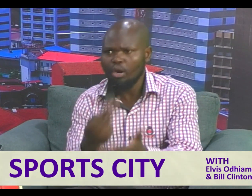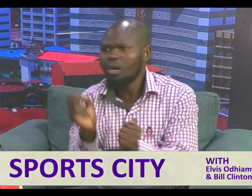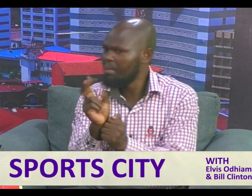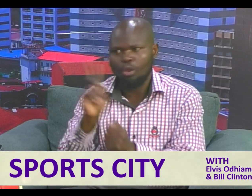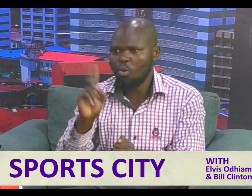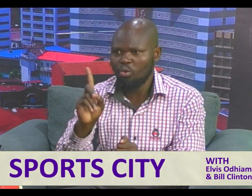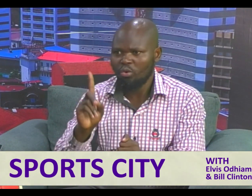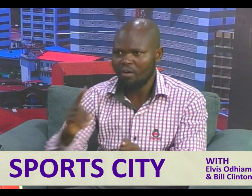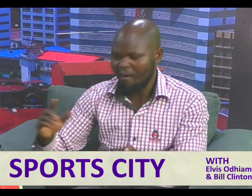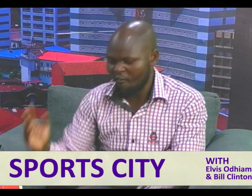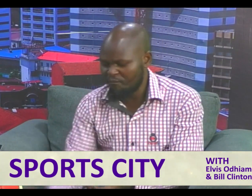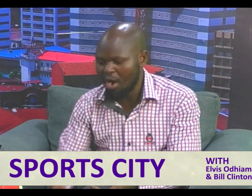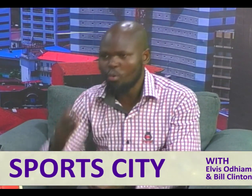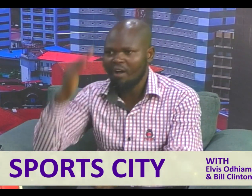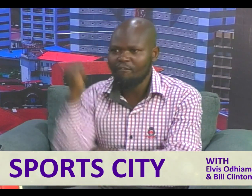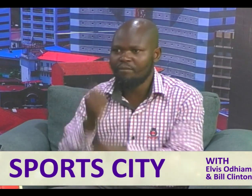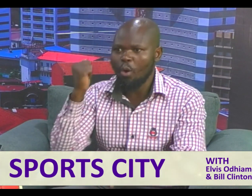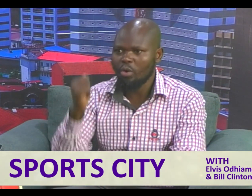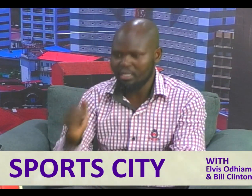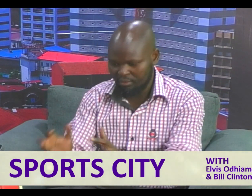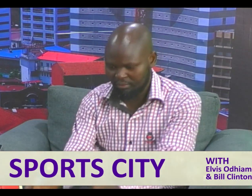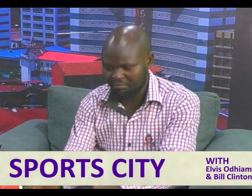penalty, fouls.